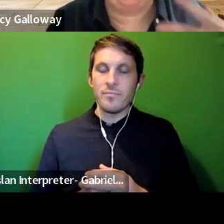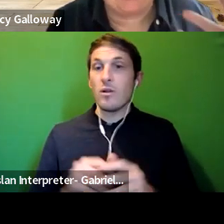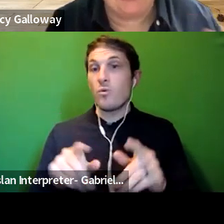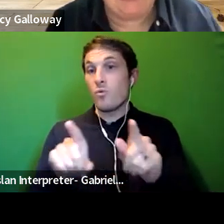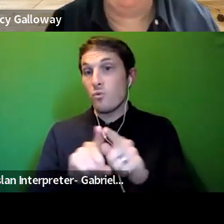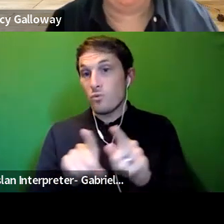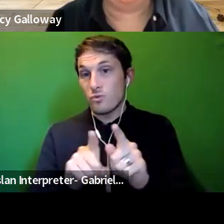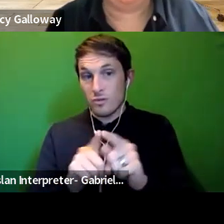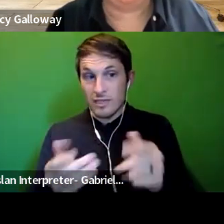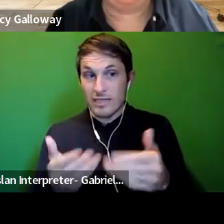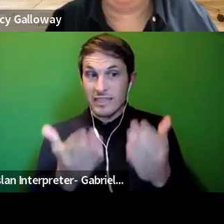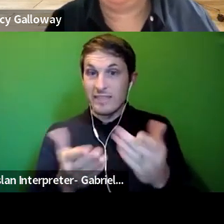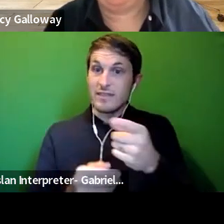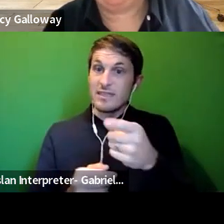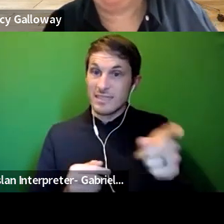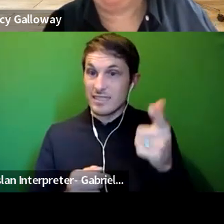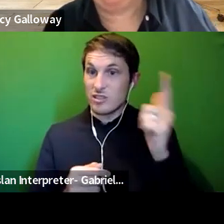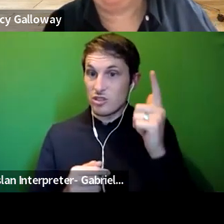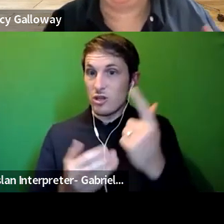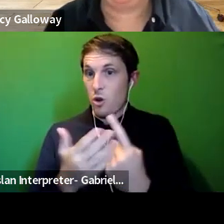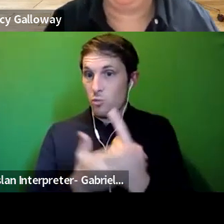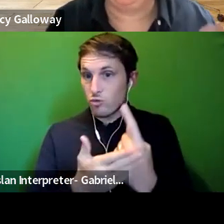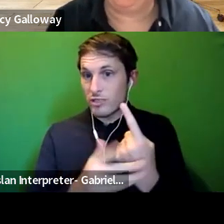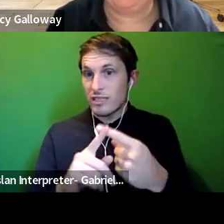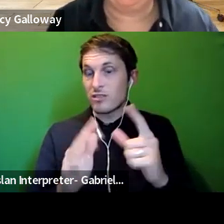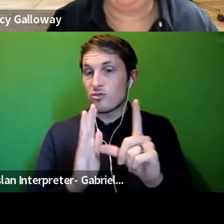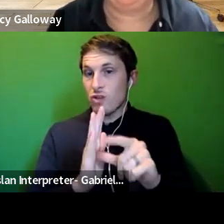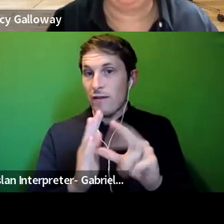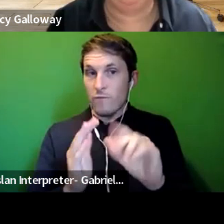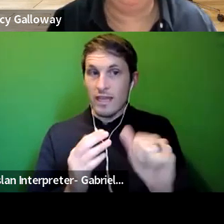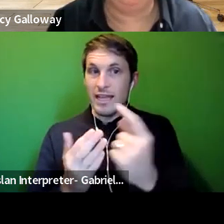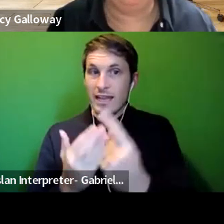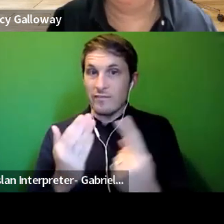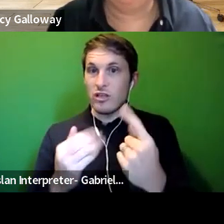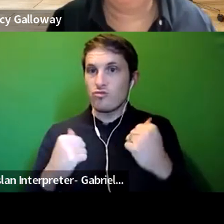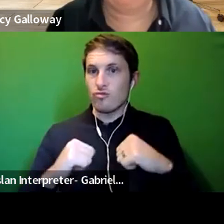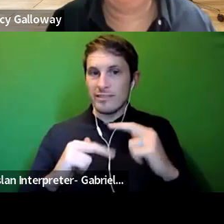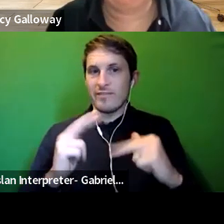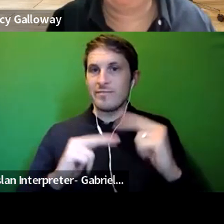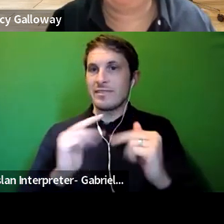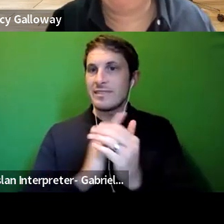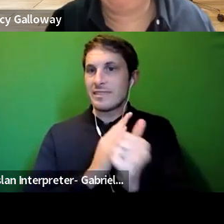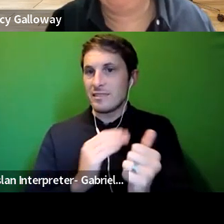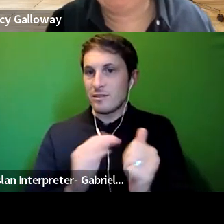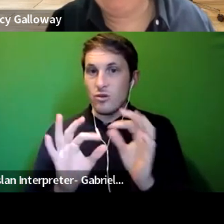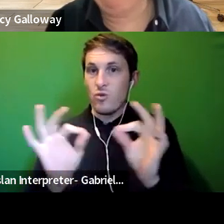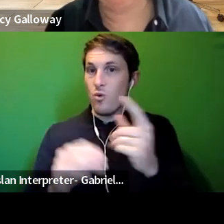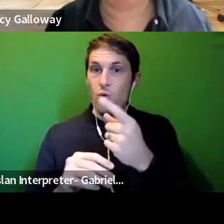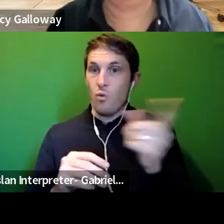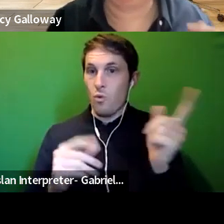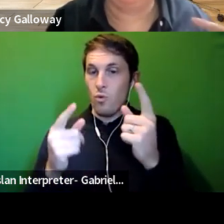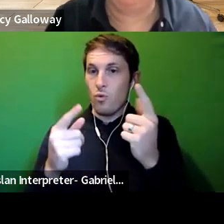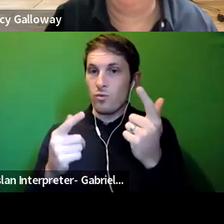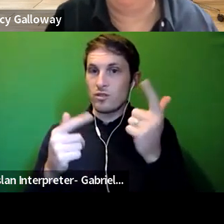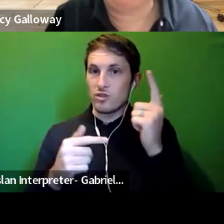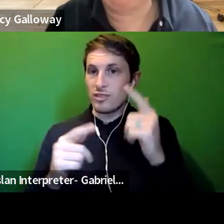and that time to be able to have individualized training and upskilling. Not all academics are made the same,